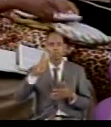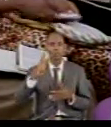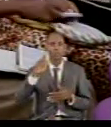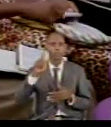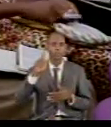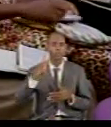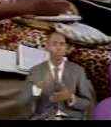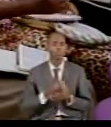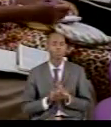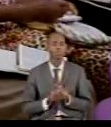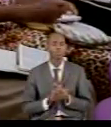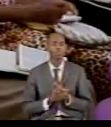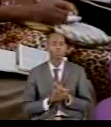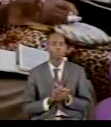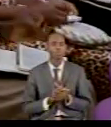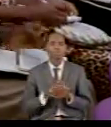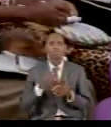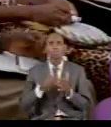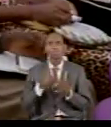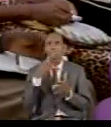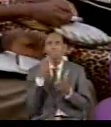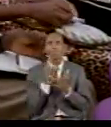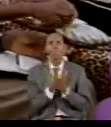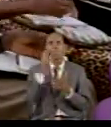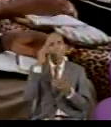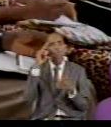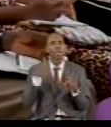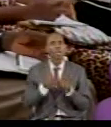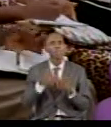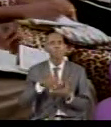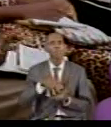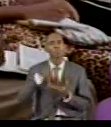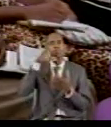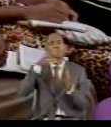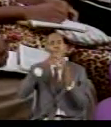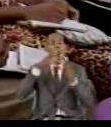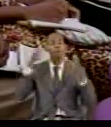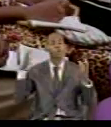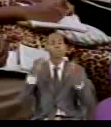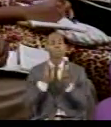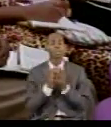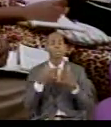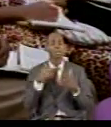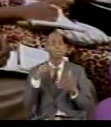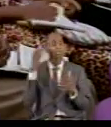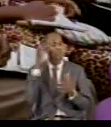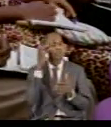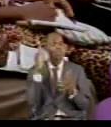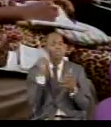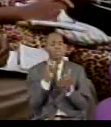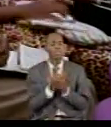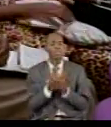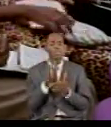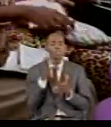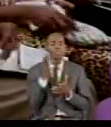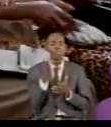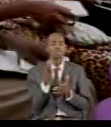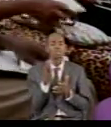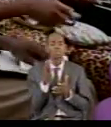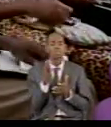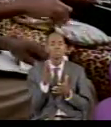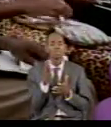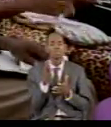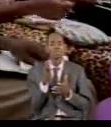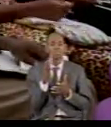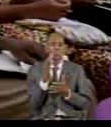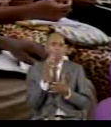it says, for as much as we have heard that certain which went out